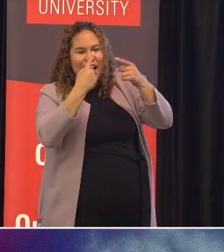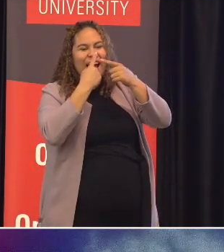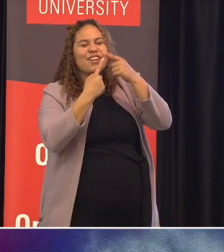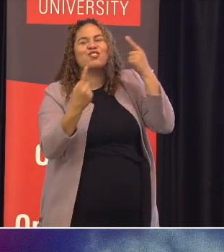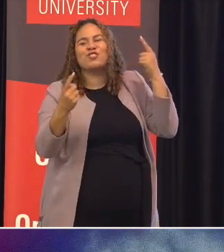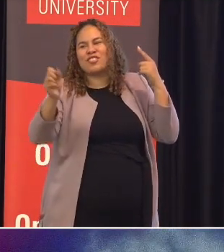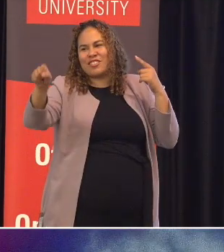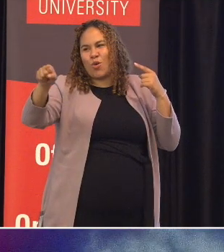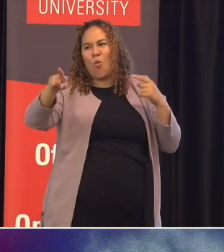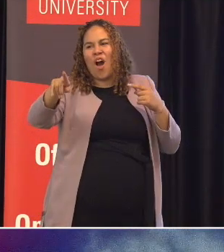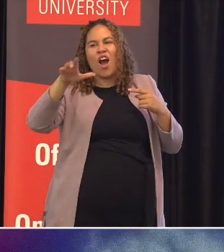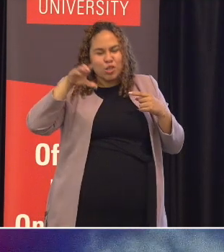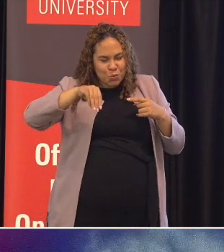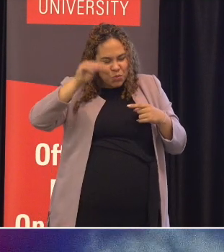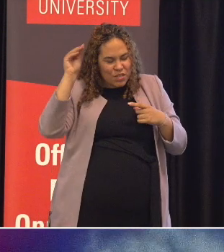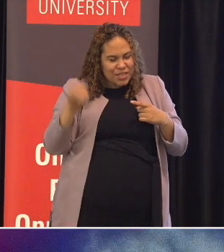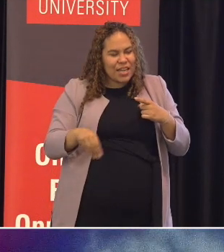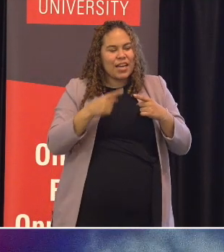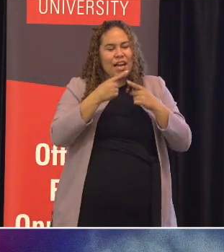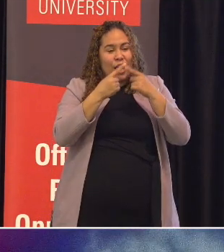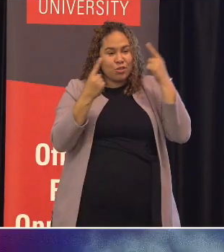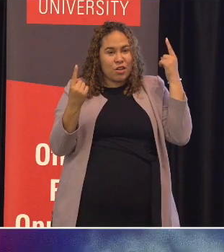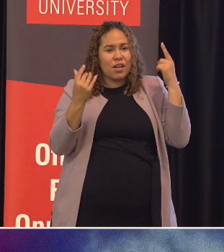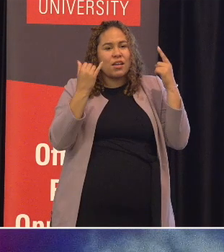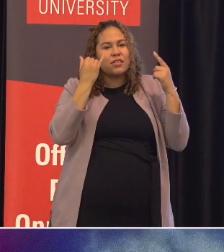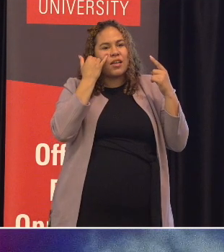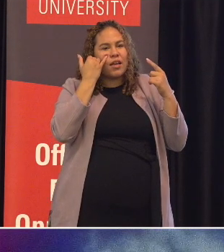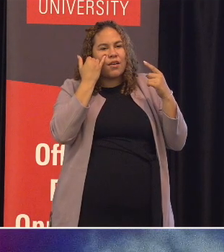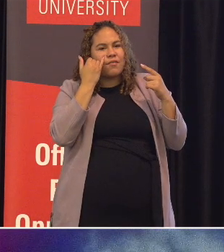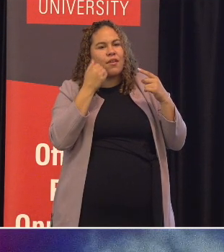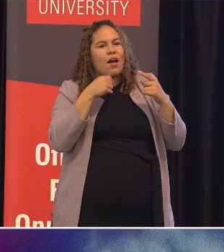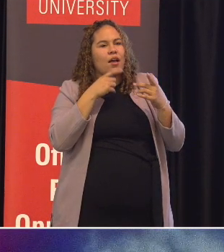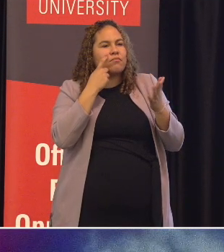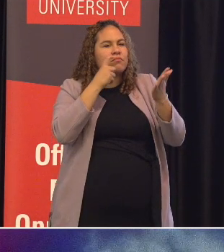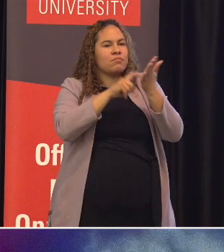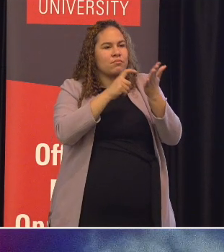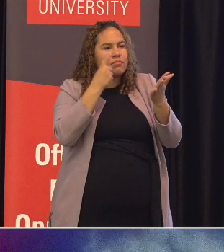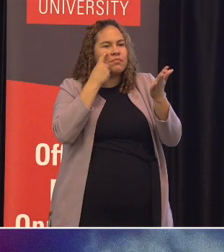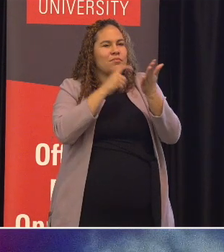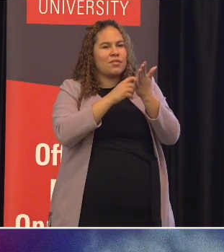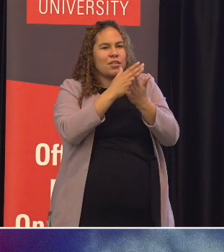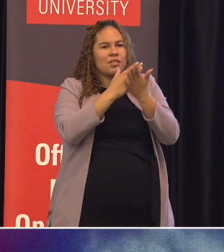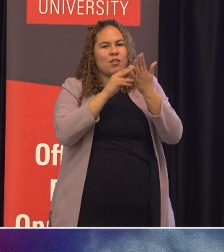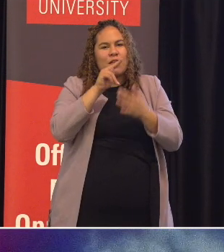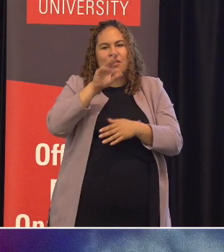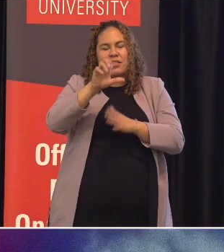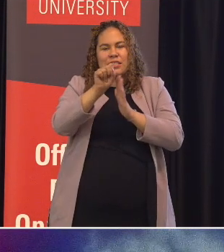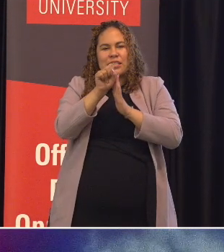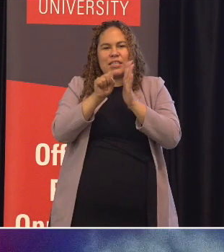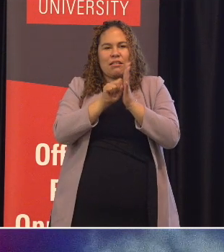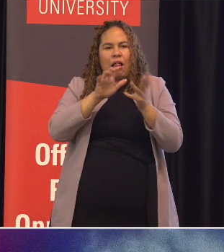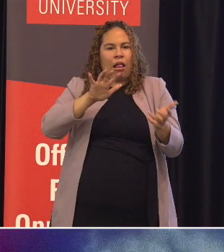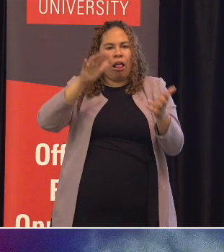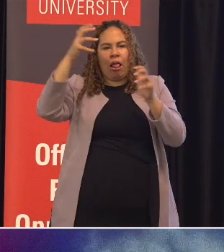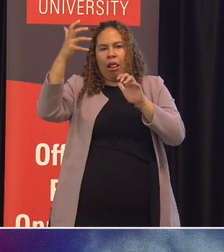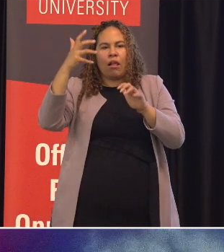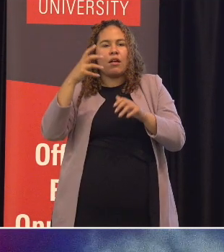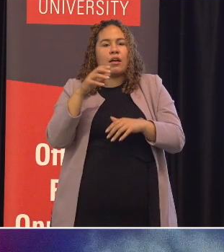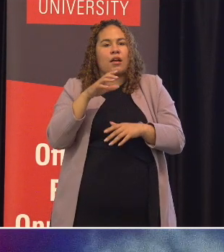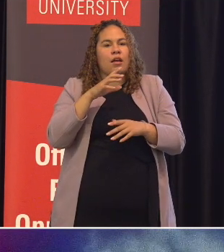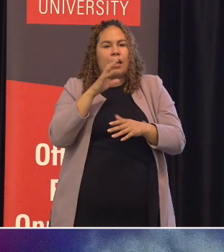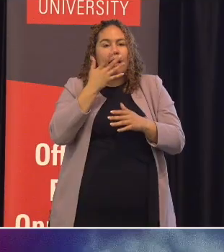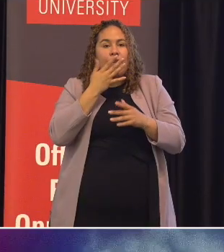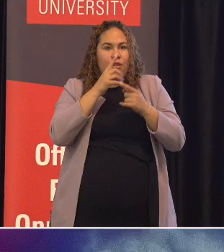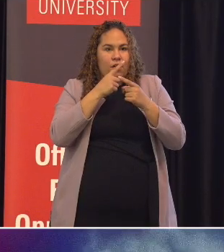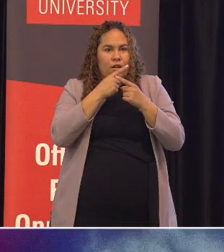Contrast, 100%. If you followed me when I point out some of the issues across NC State's web pages, color contrast is one of the big